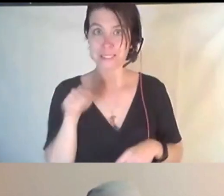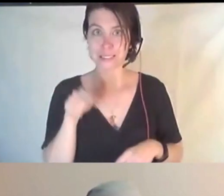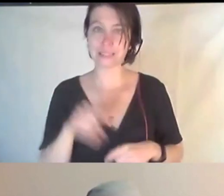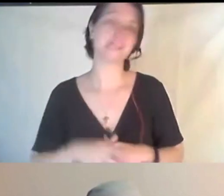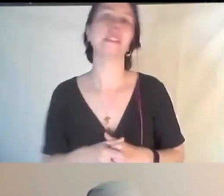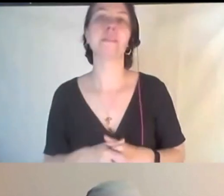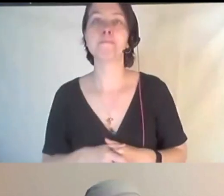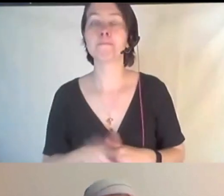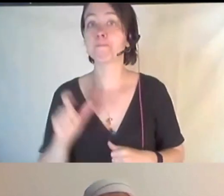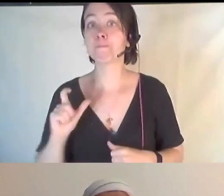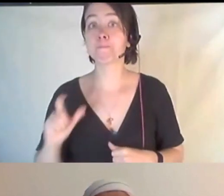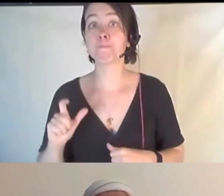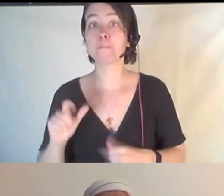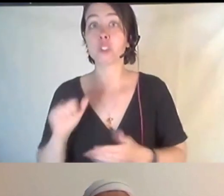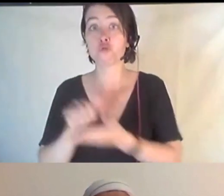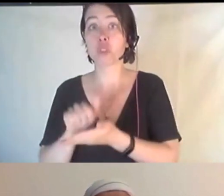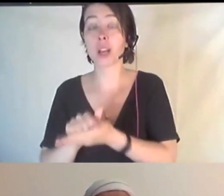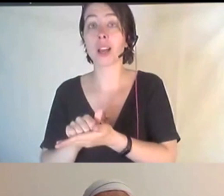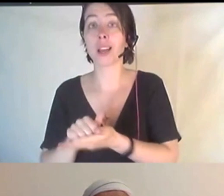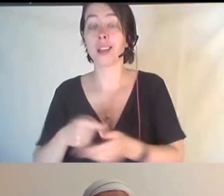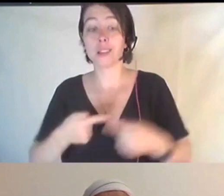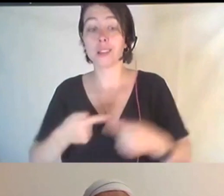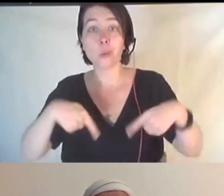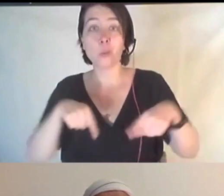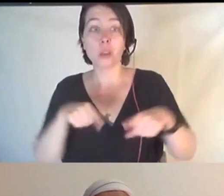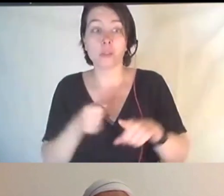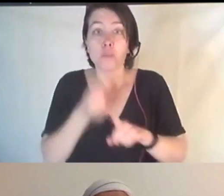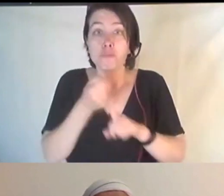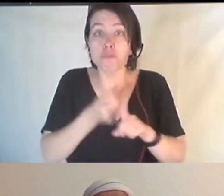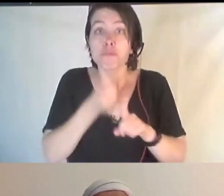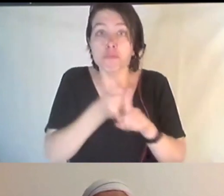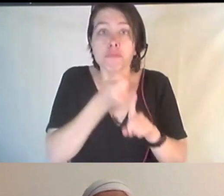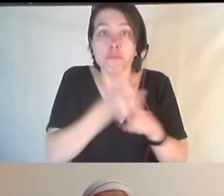we've chipped away and chipped away and chipped away. But at the same time, the